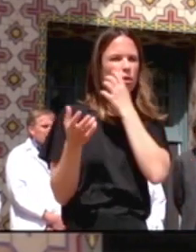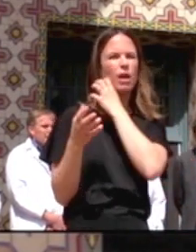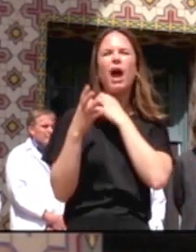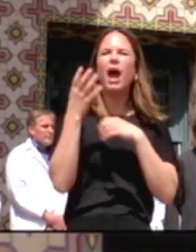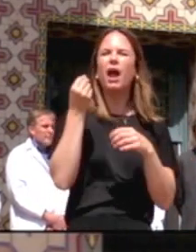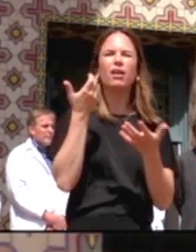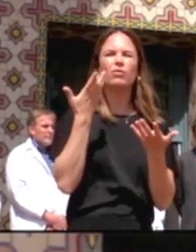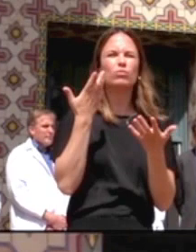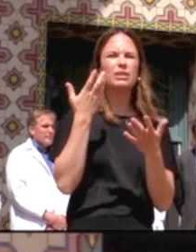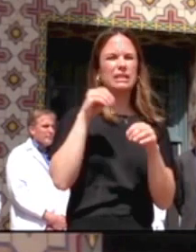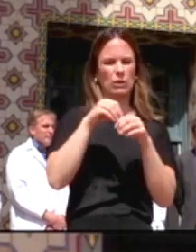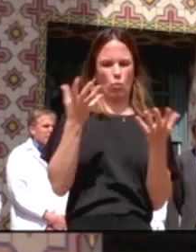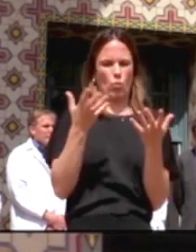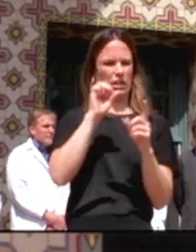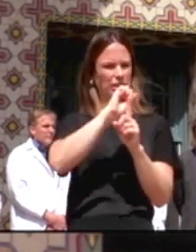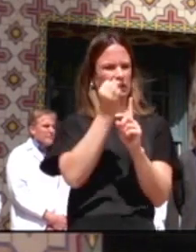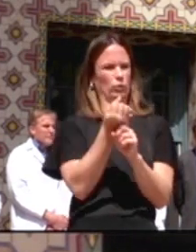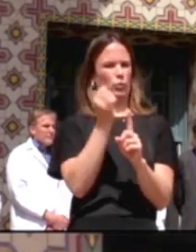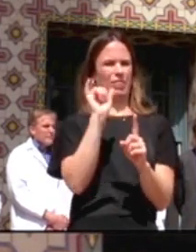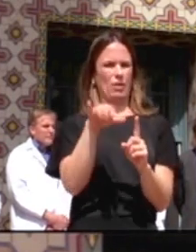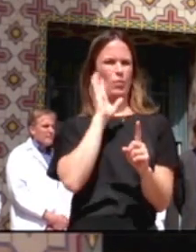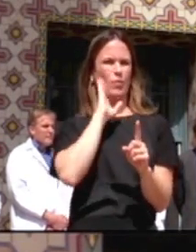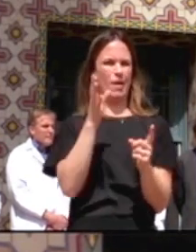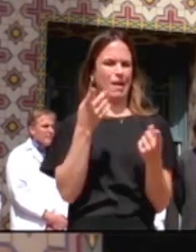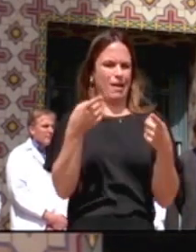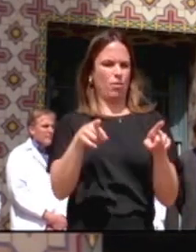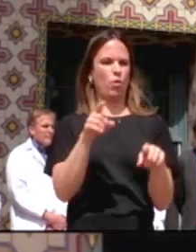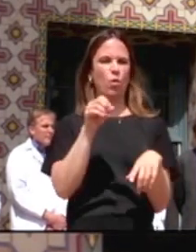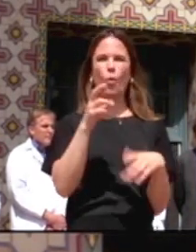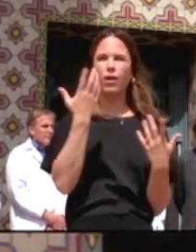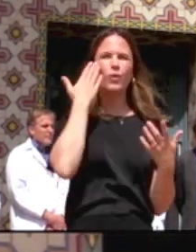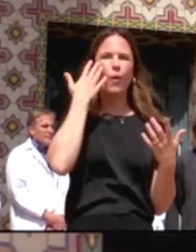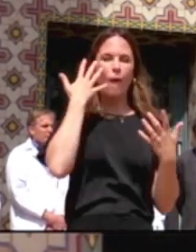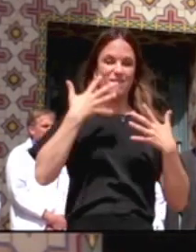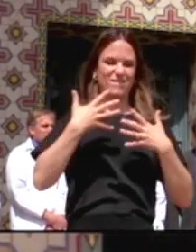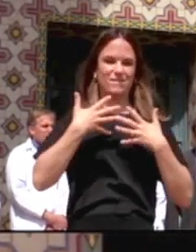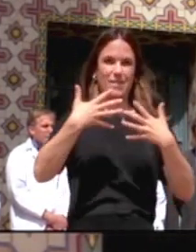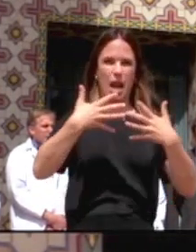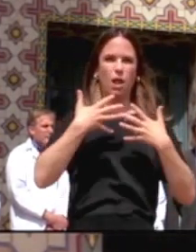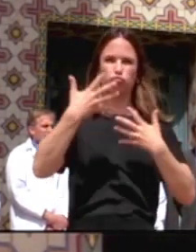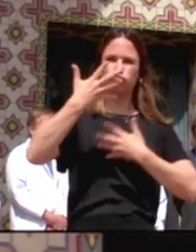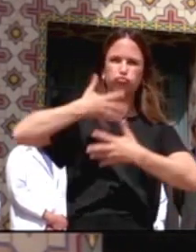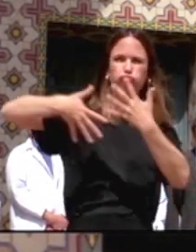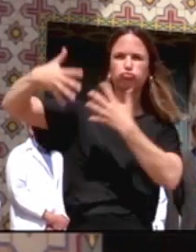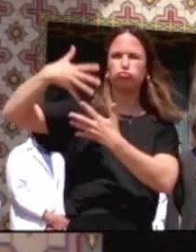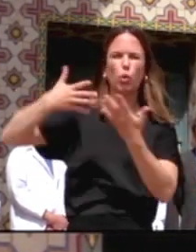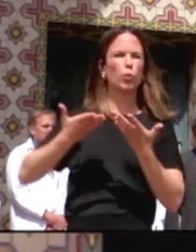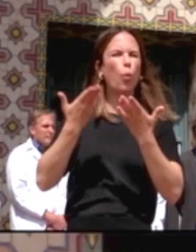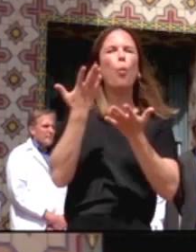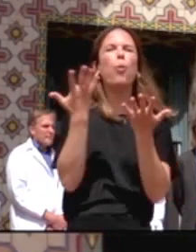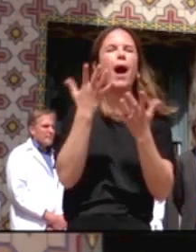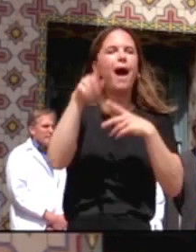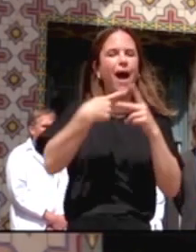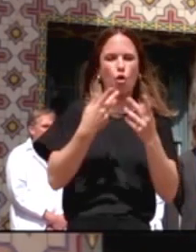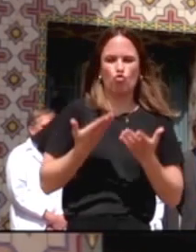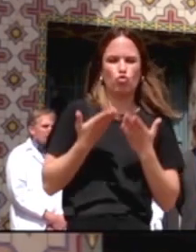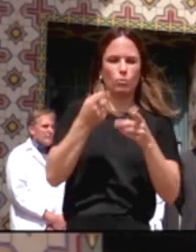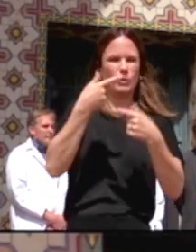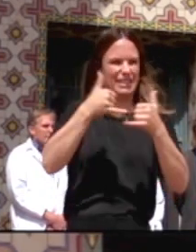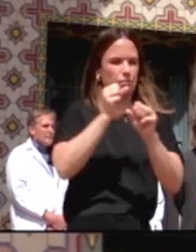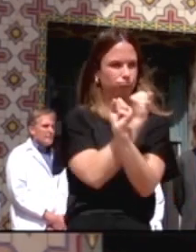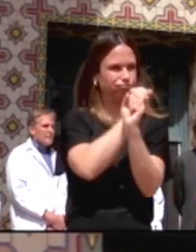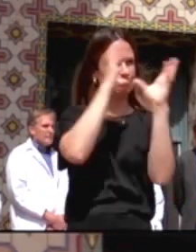under what scenarios that might be, your ventilation recommendations. What types of recommendations do you still